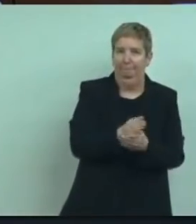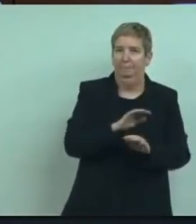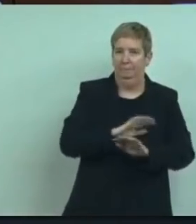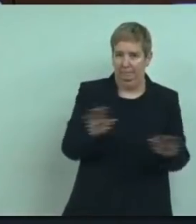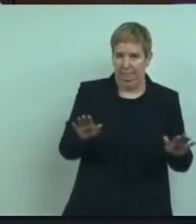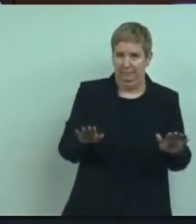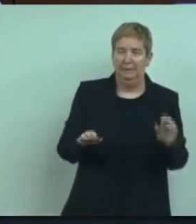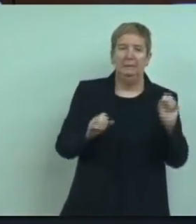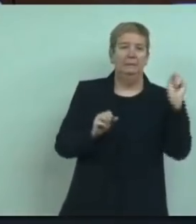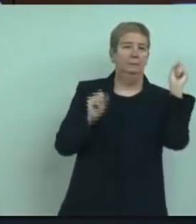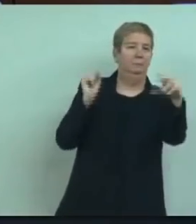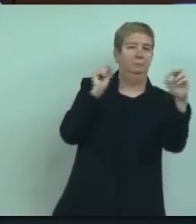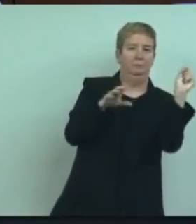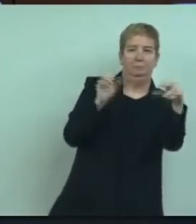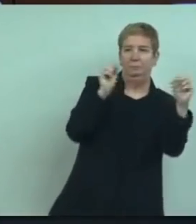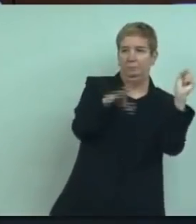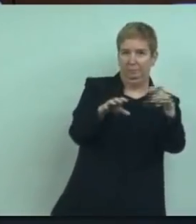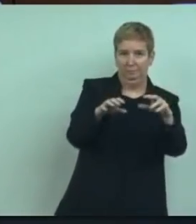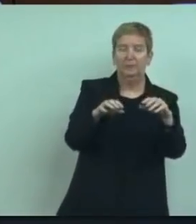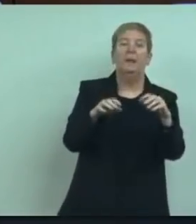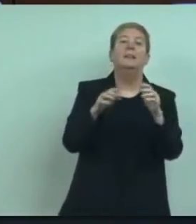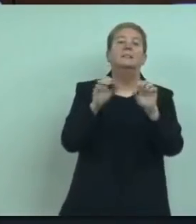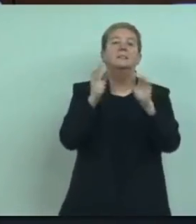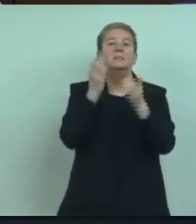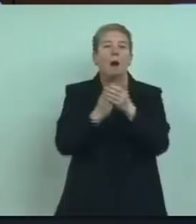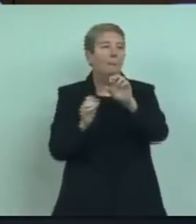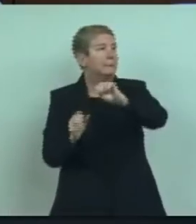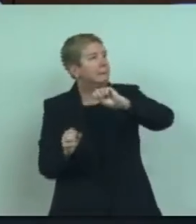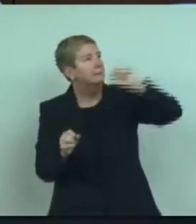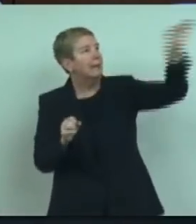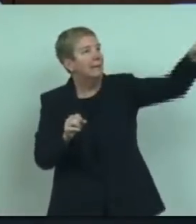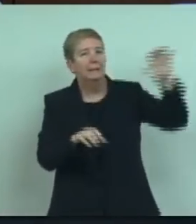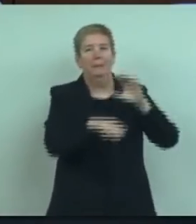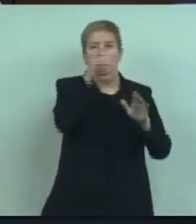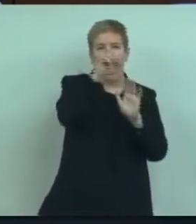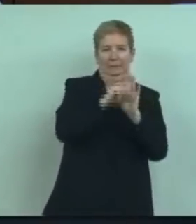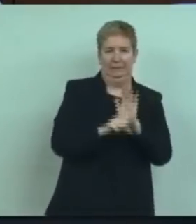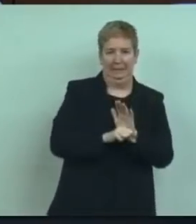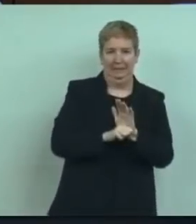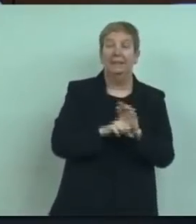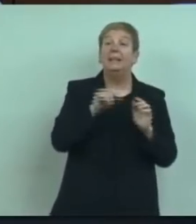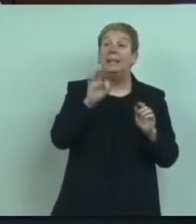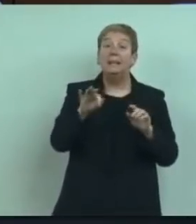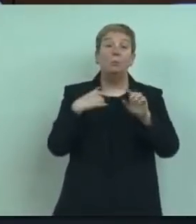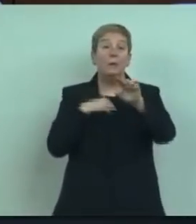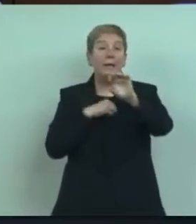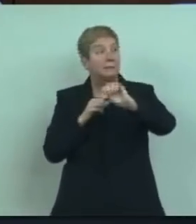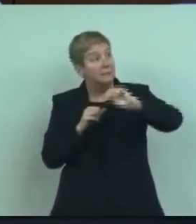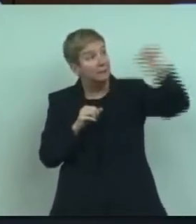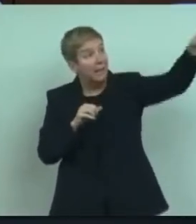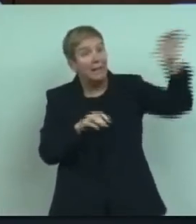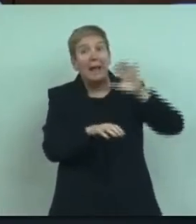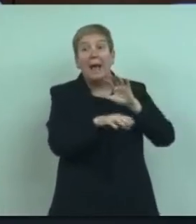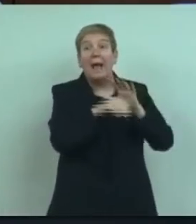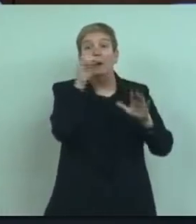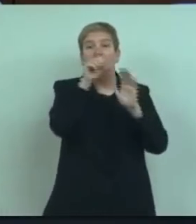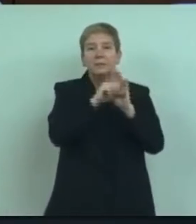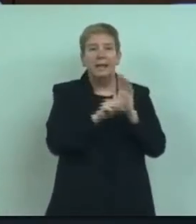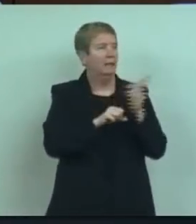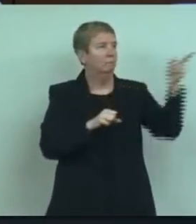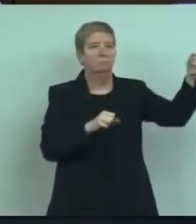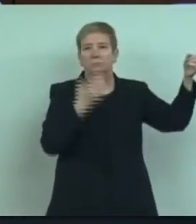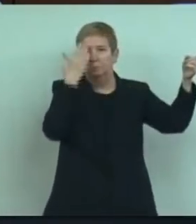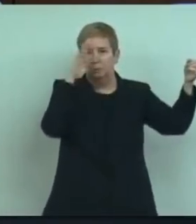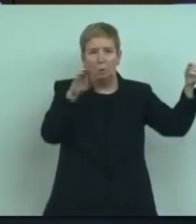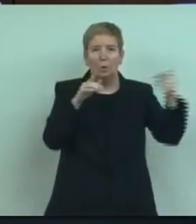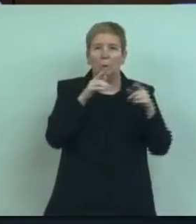your collection samples out of state. Because when you do that, the Department of Health has no idea who's positive, no